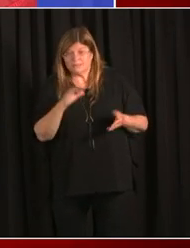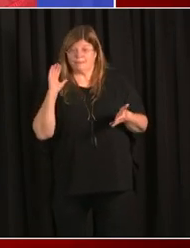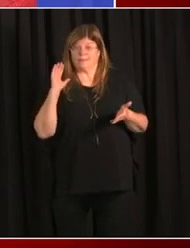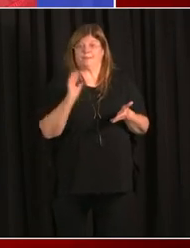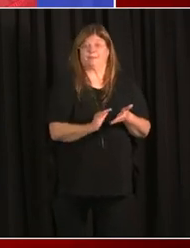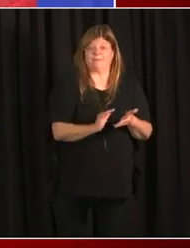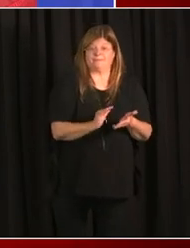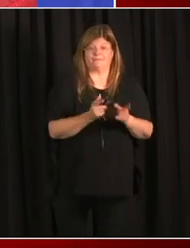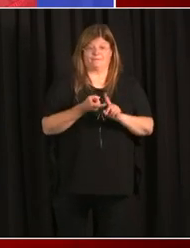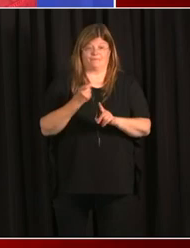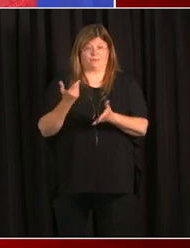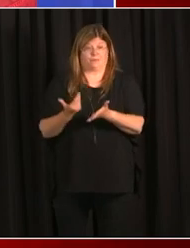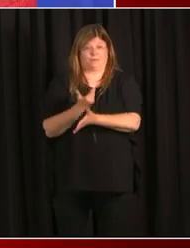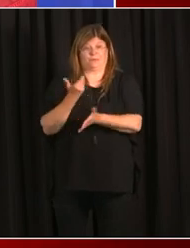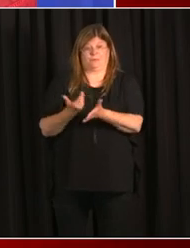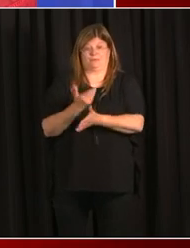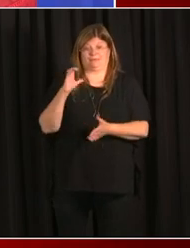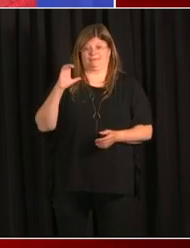2018 to